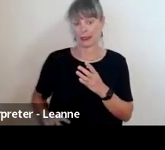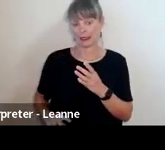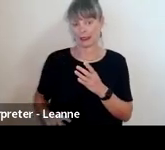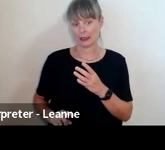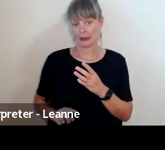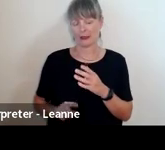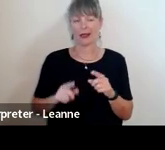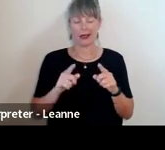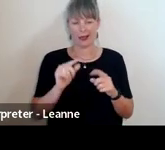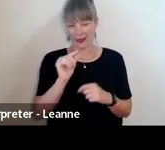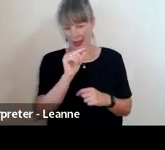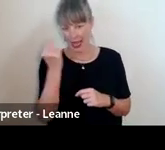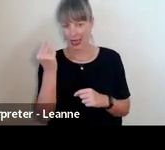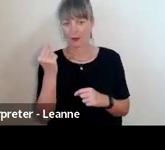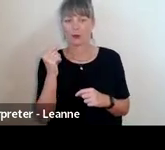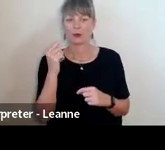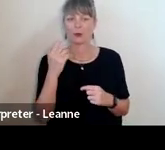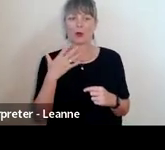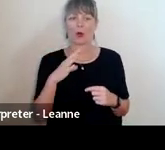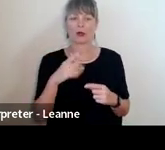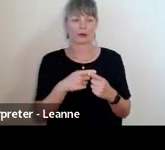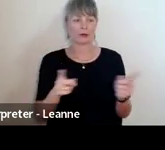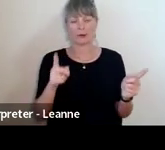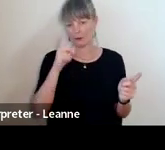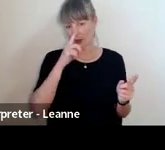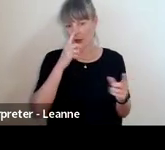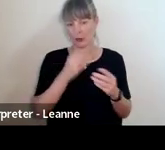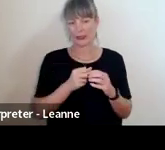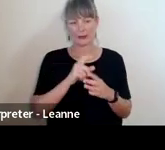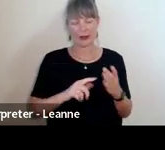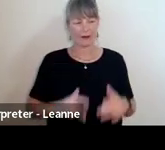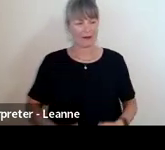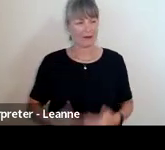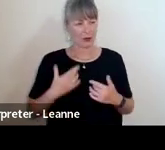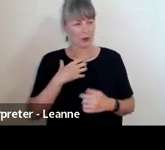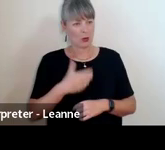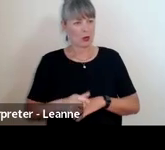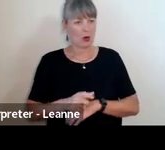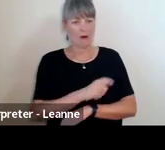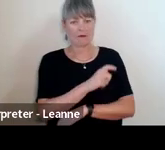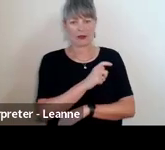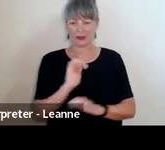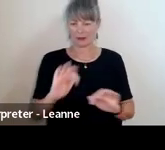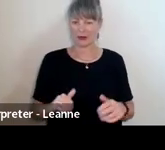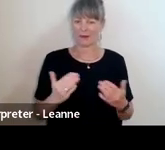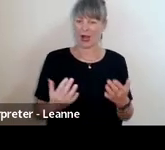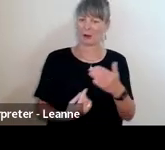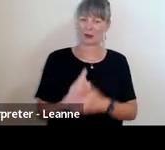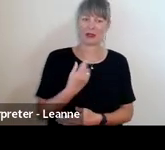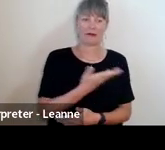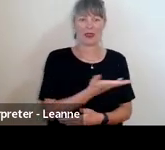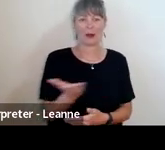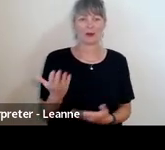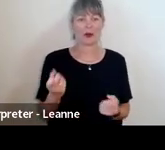of the disability community and provide an opportunity to just have fun and create lasting